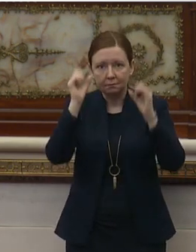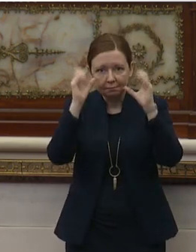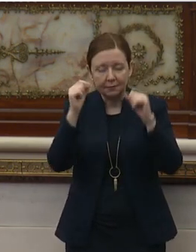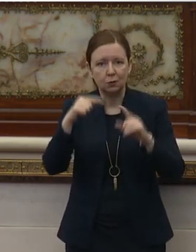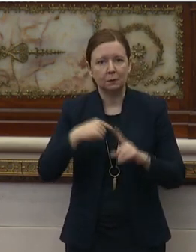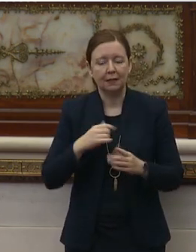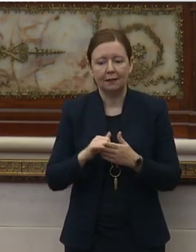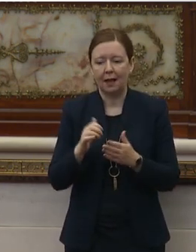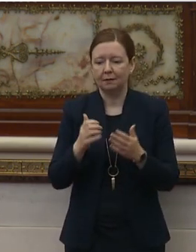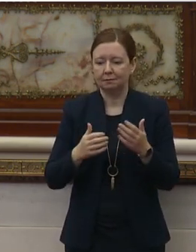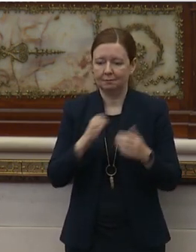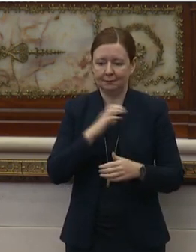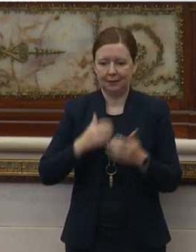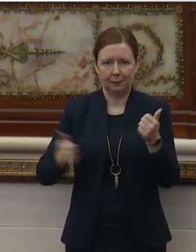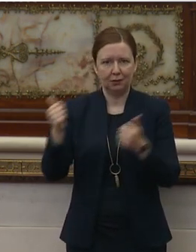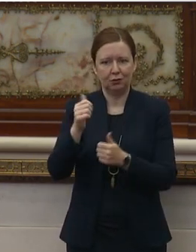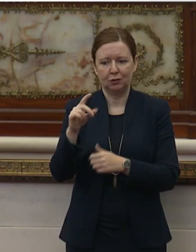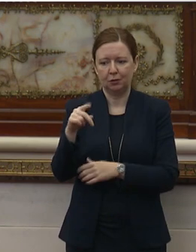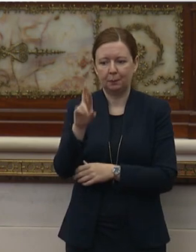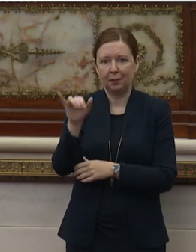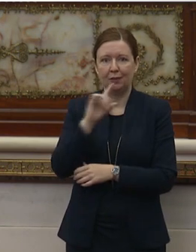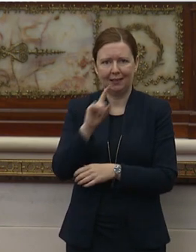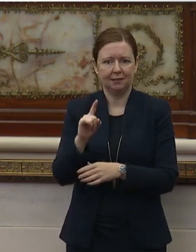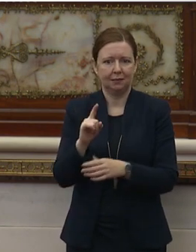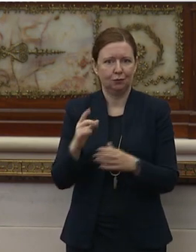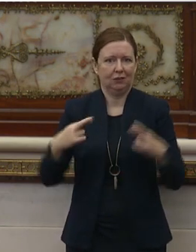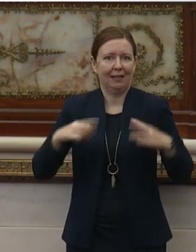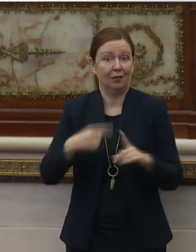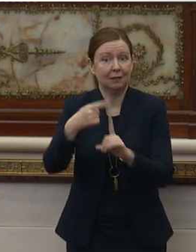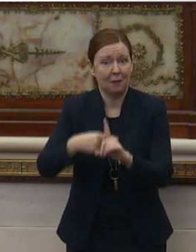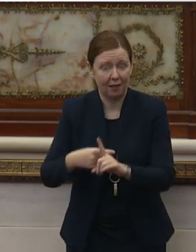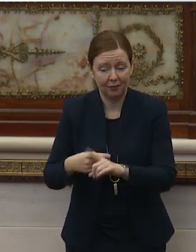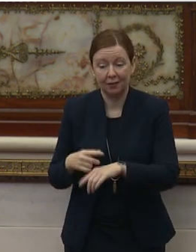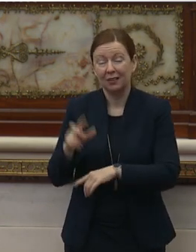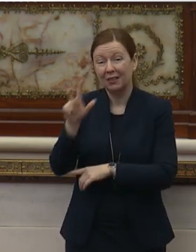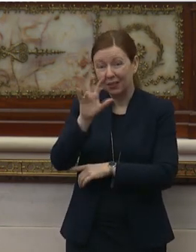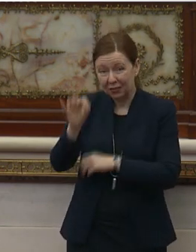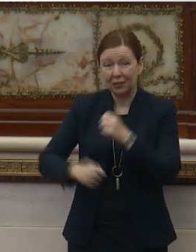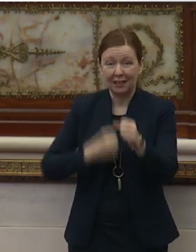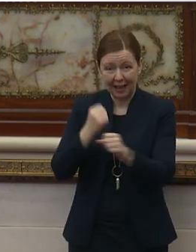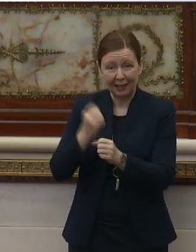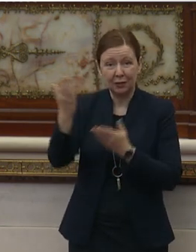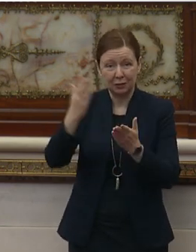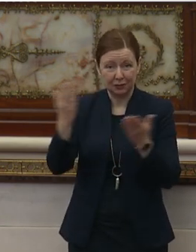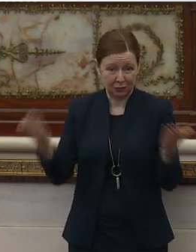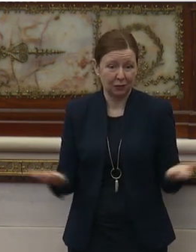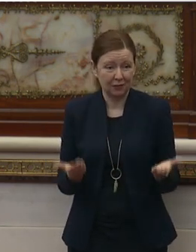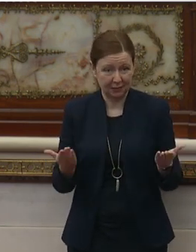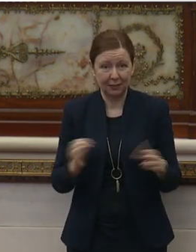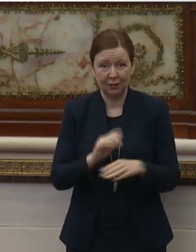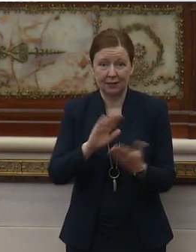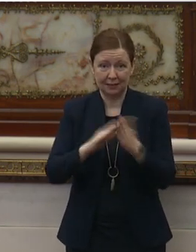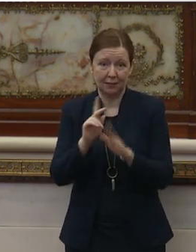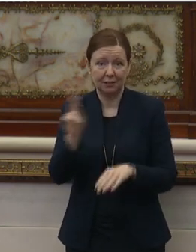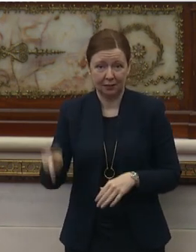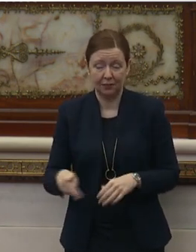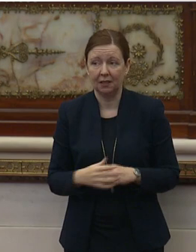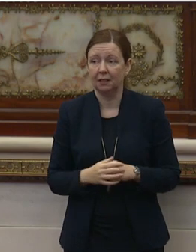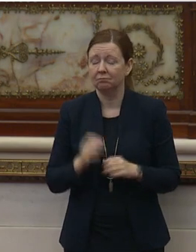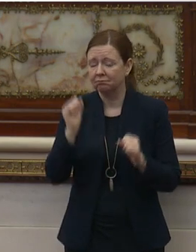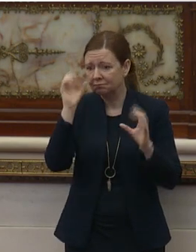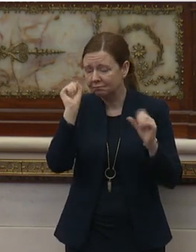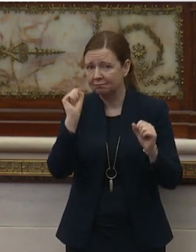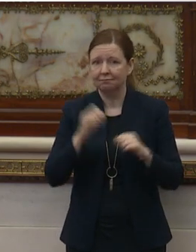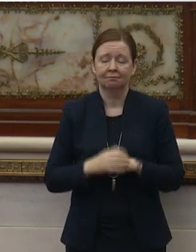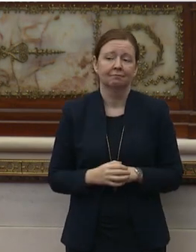to me. Commissioner Perry is retiring this month after 39 years of service to the City of Philadelphia.